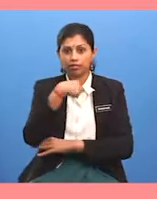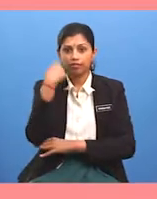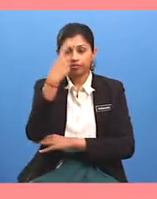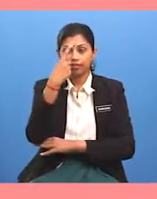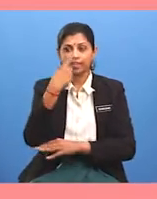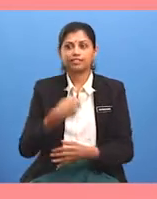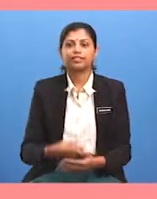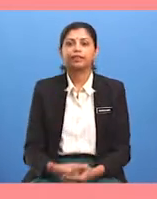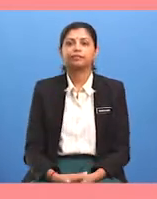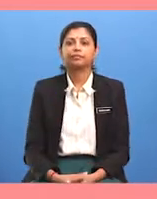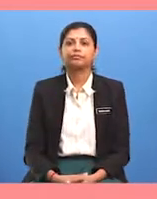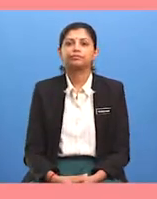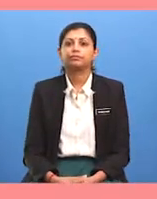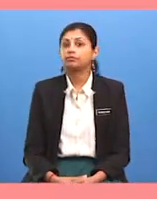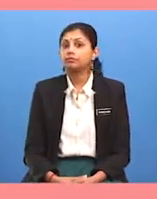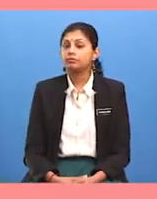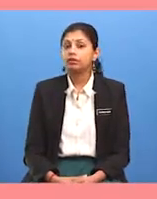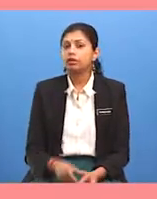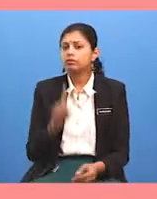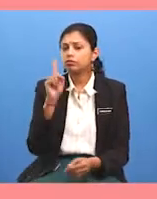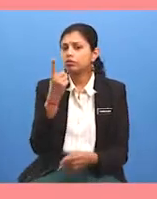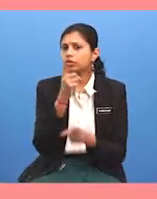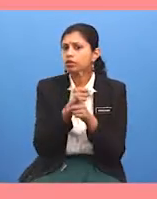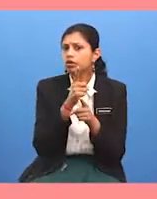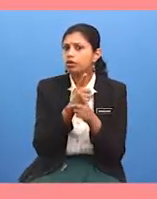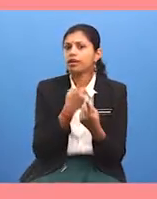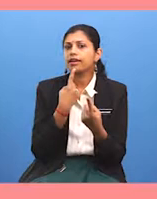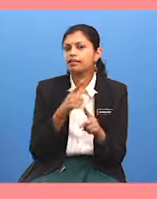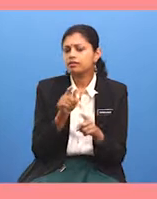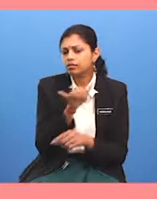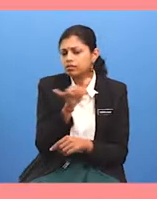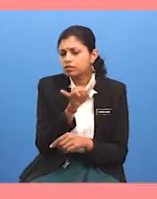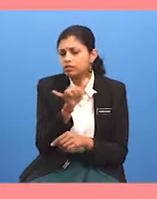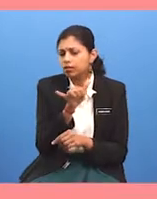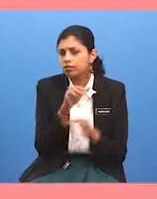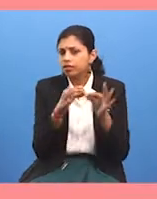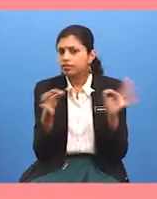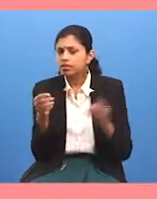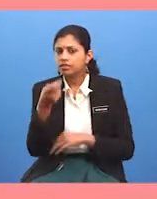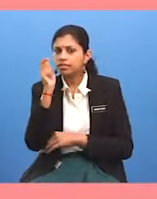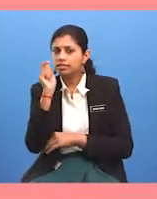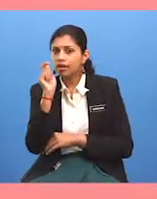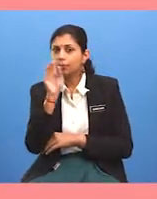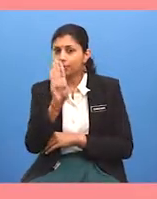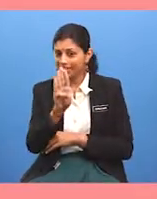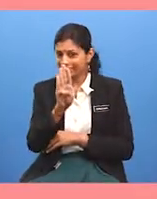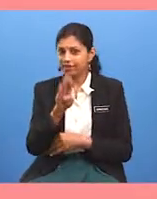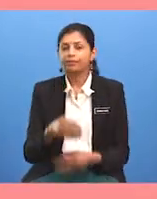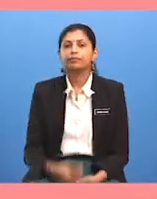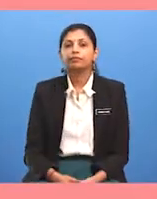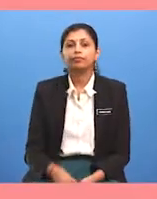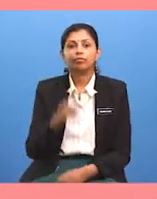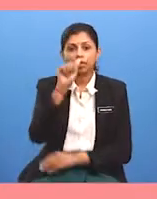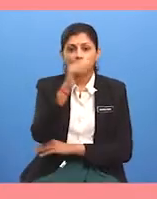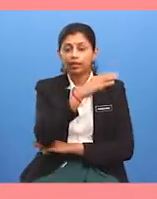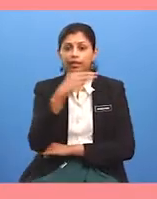the only correct answer that corresponds to that explanation is B. The other